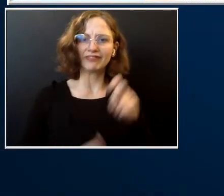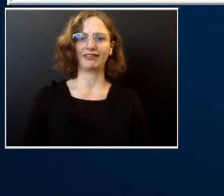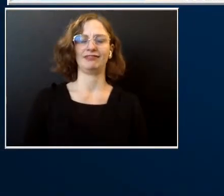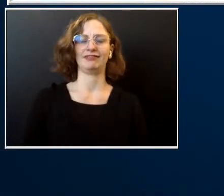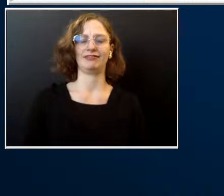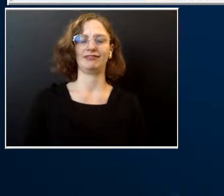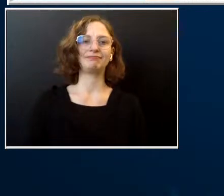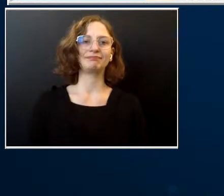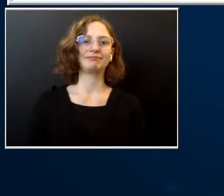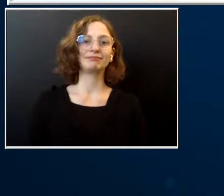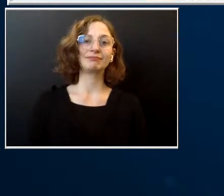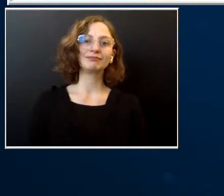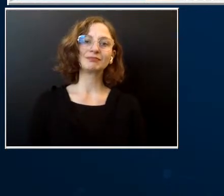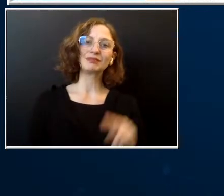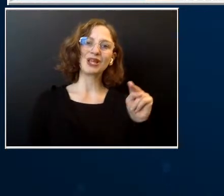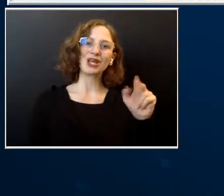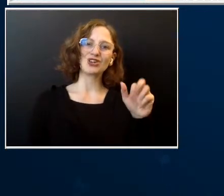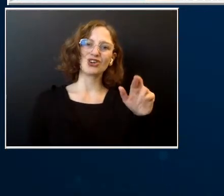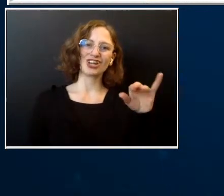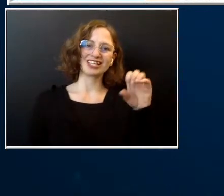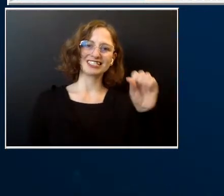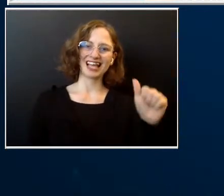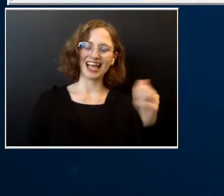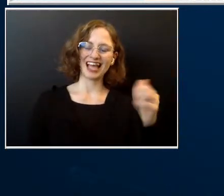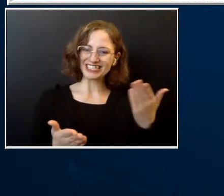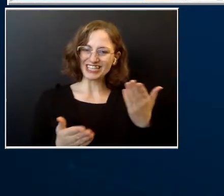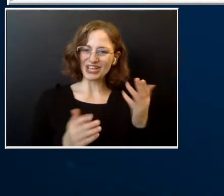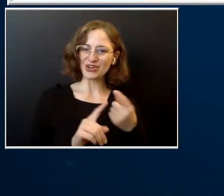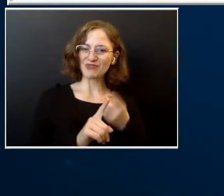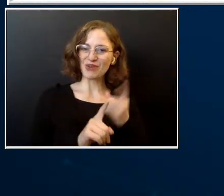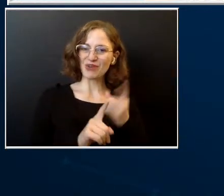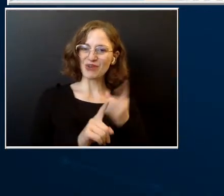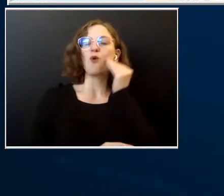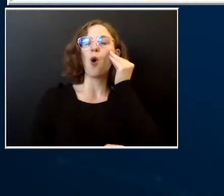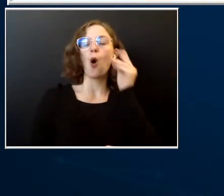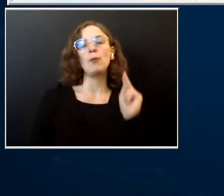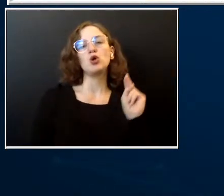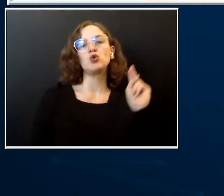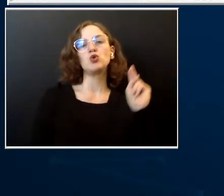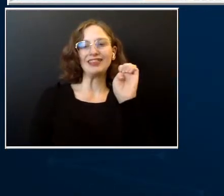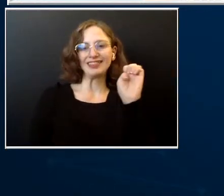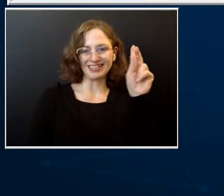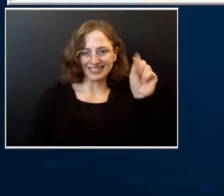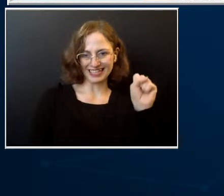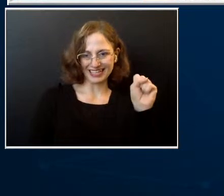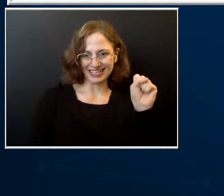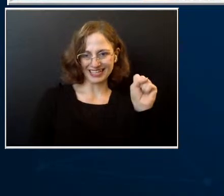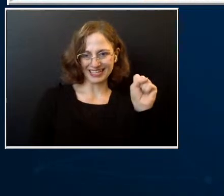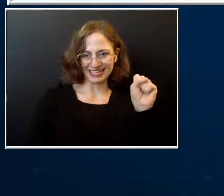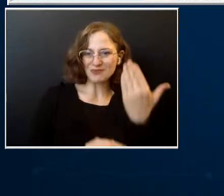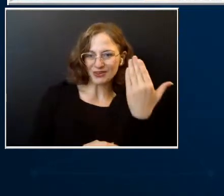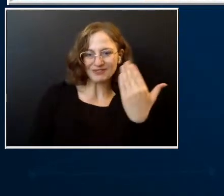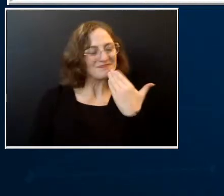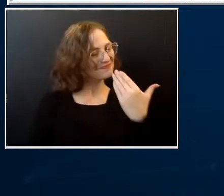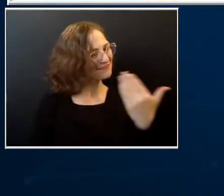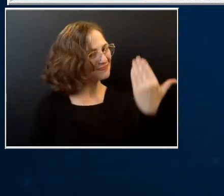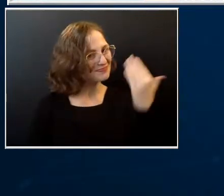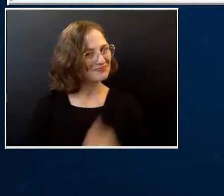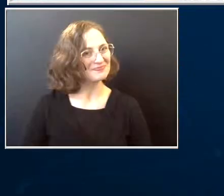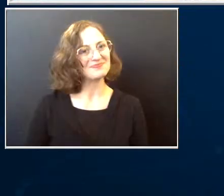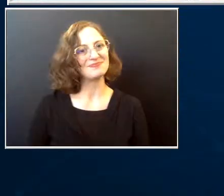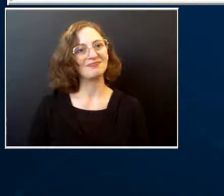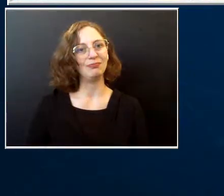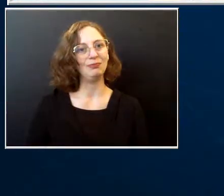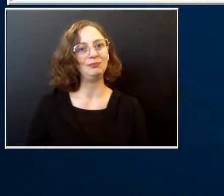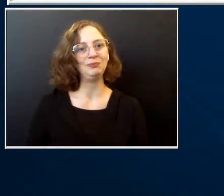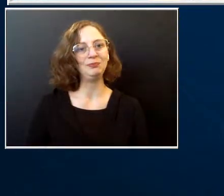Nerissa joins us from her home in Northeast Kansas. Nerissa, good morning. Good morning. I just want to say, I